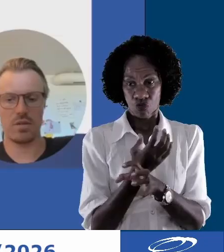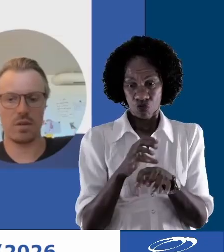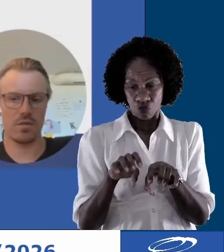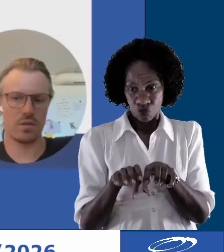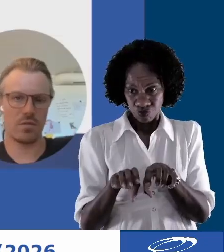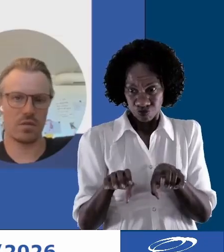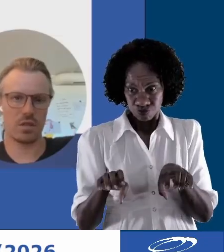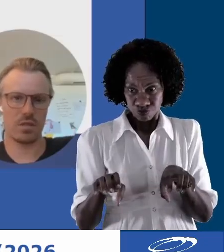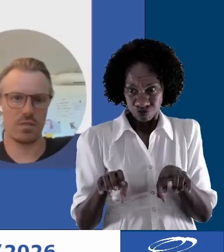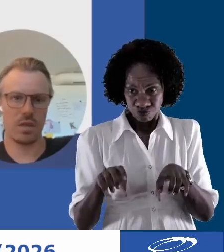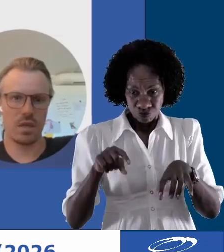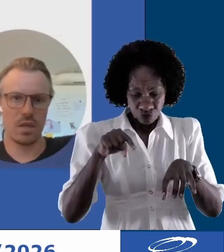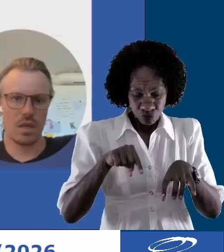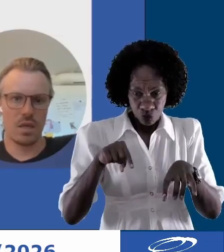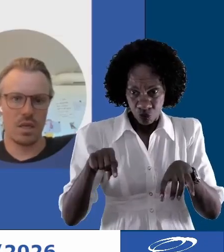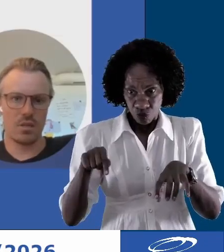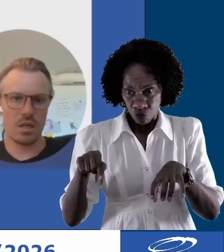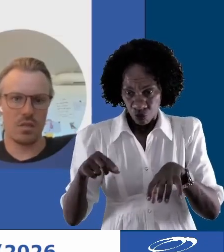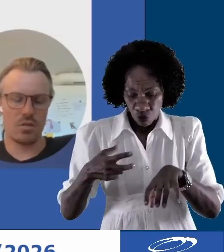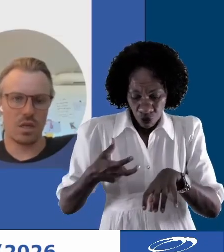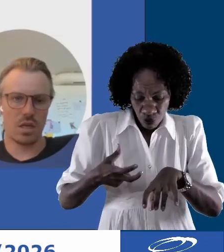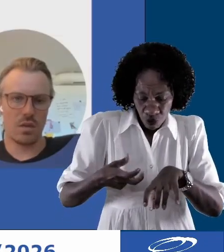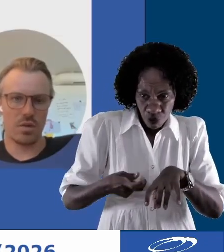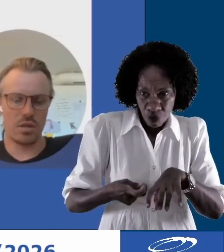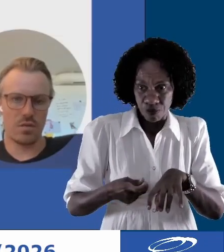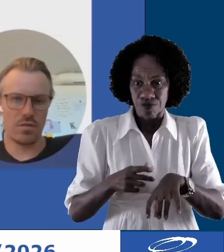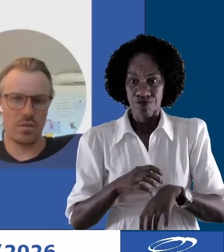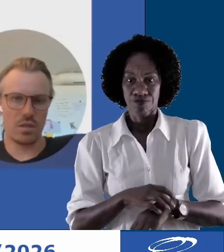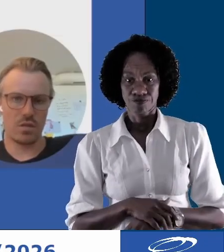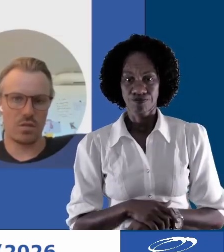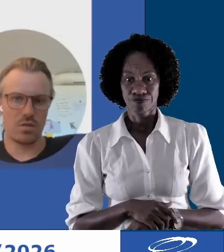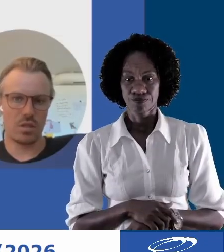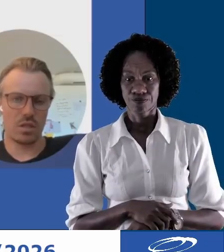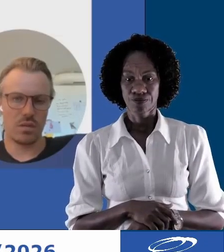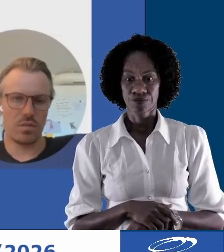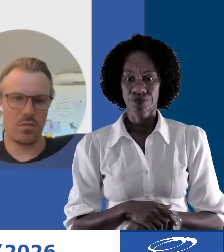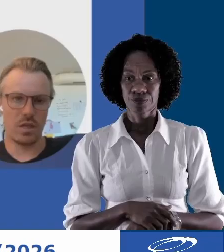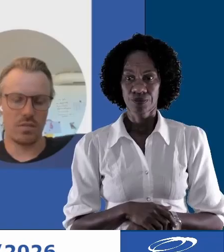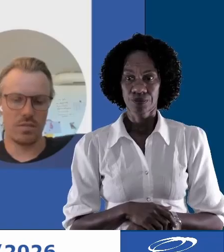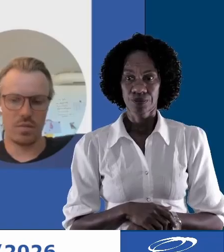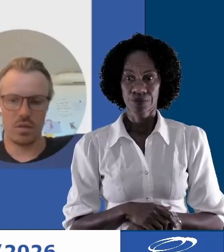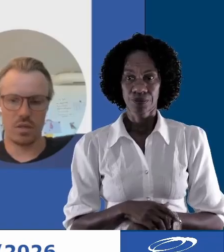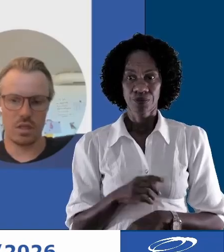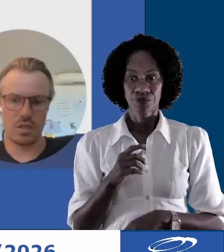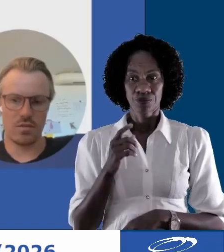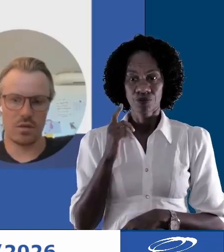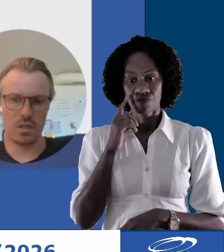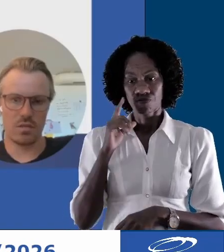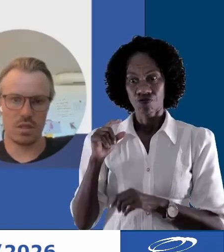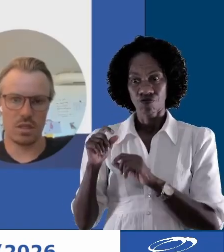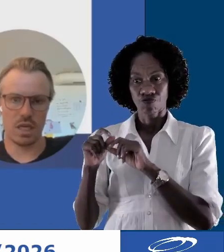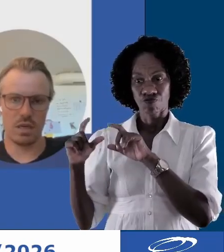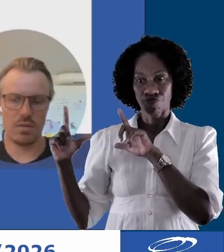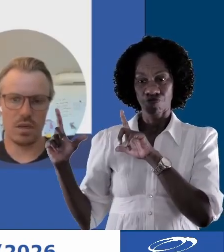grams of cefuroxime. And as you can get an impression of from these concentration time profile, because cefuroxime